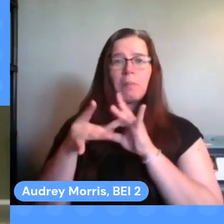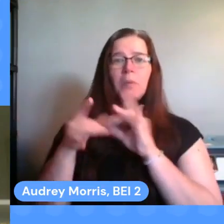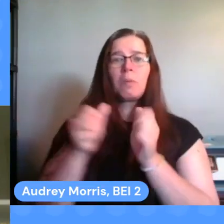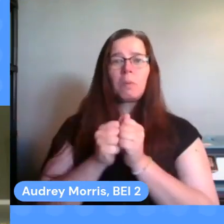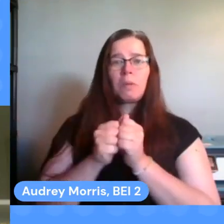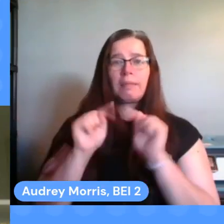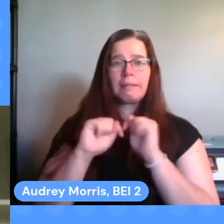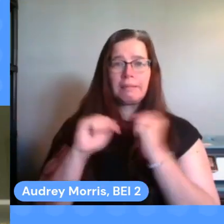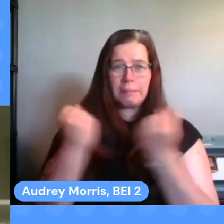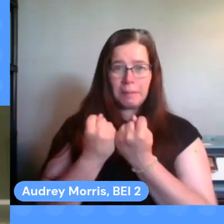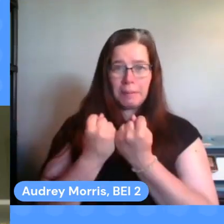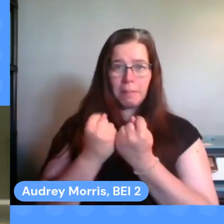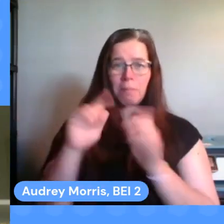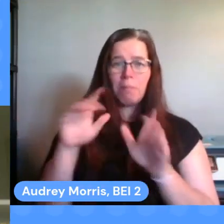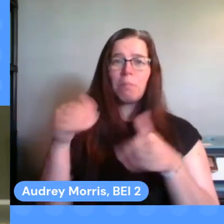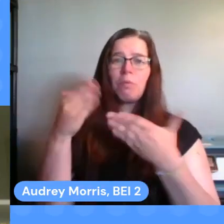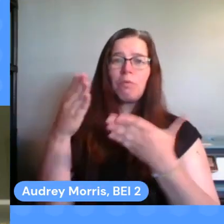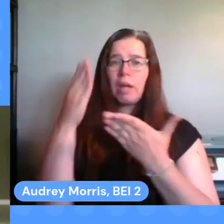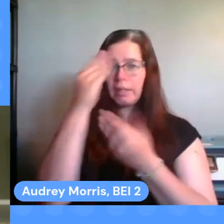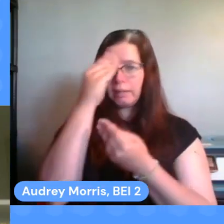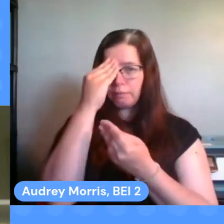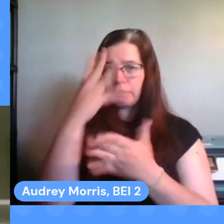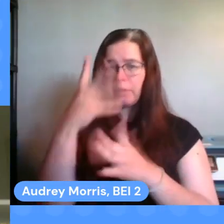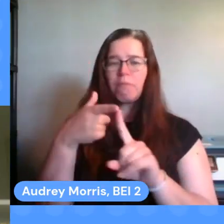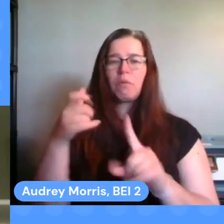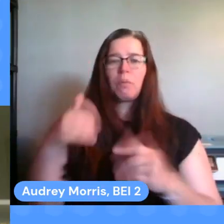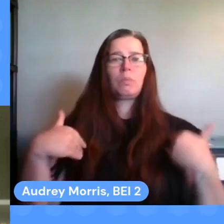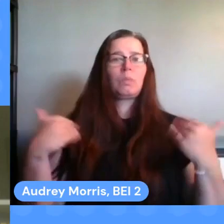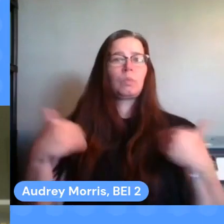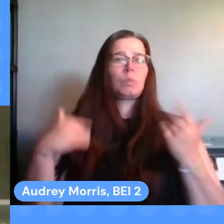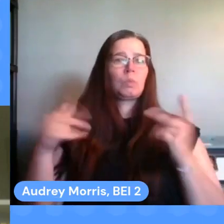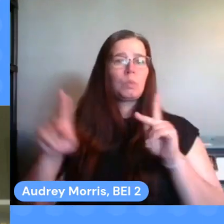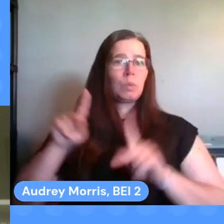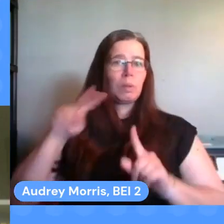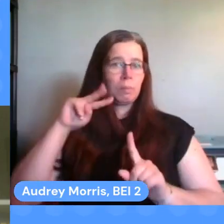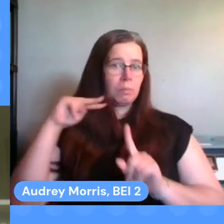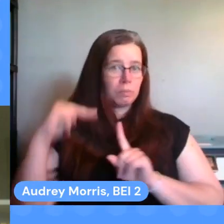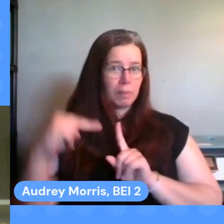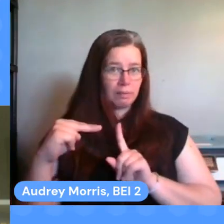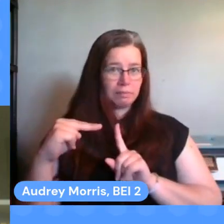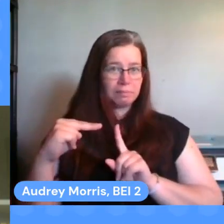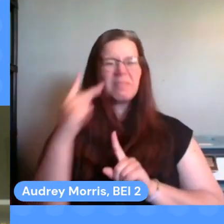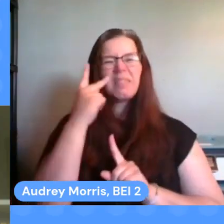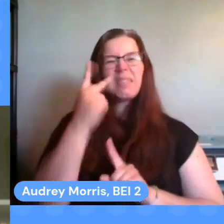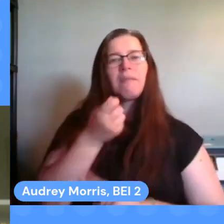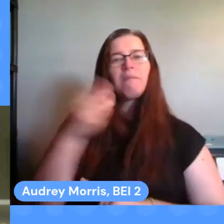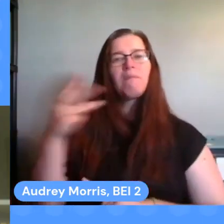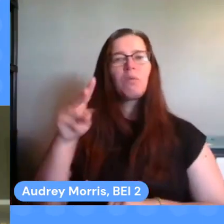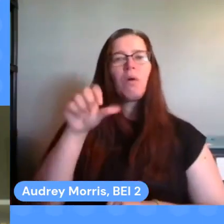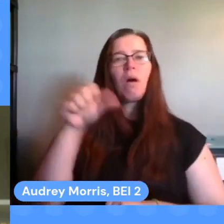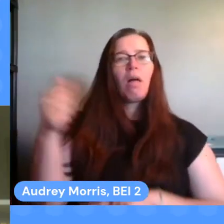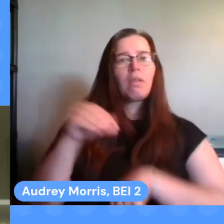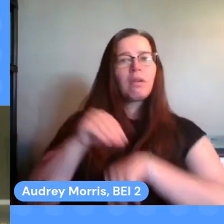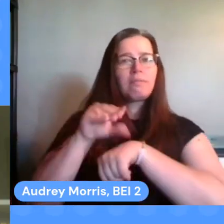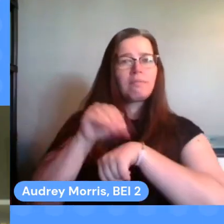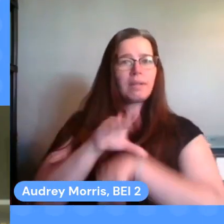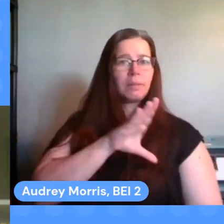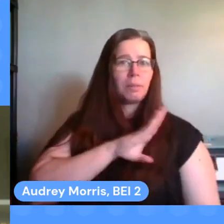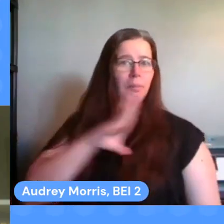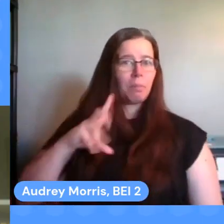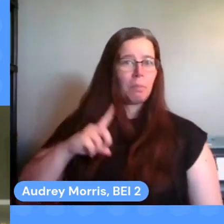Scratch team, providing insights from a youth perspective. You'll see a few of my fellow advisory board